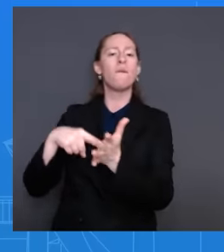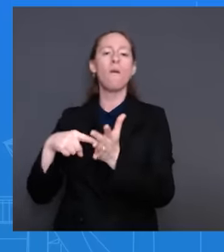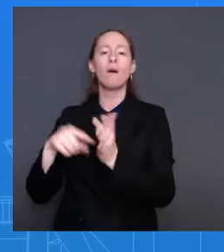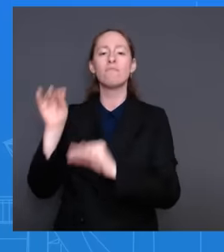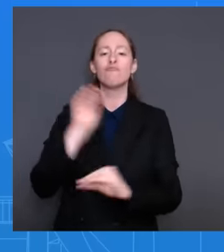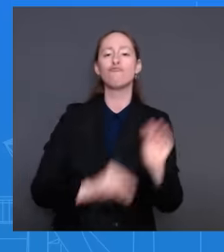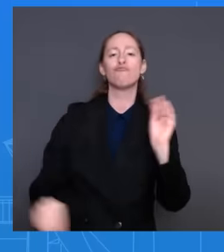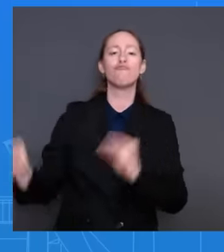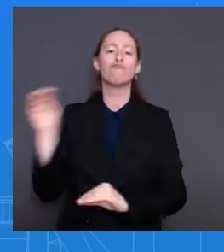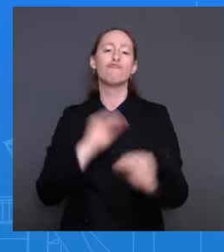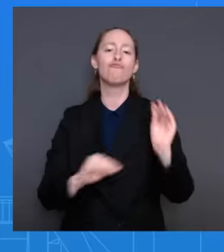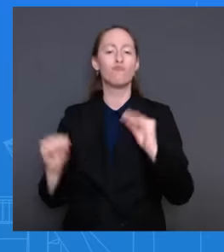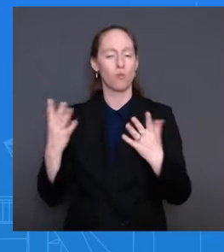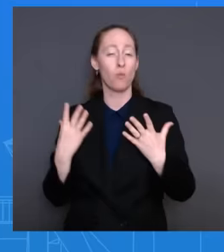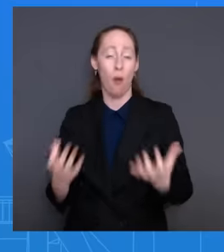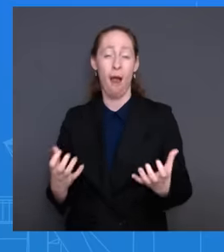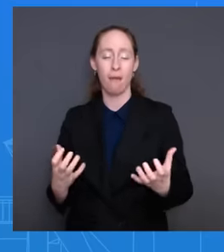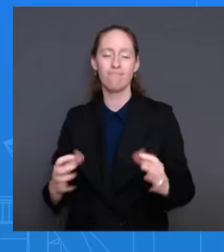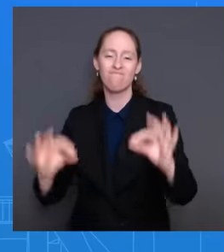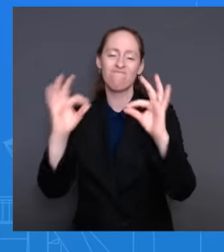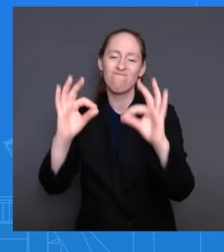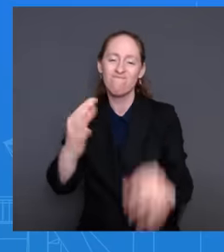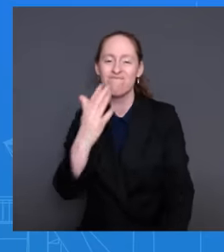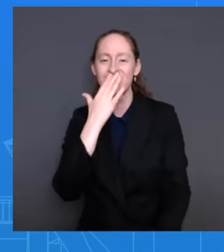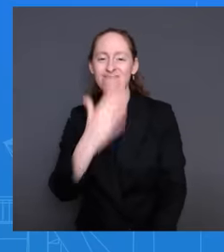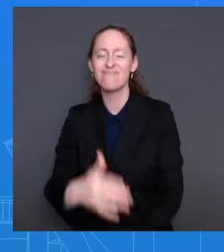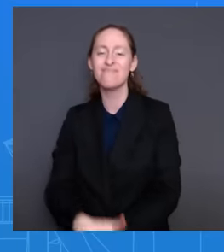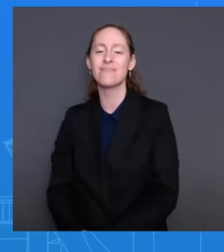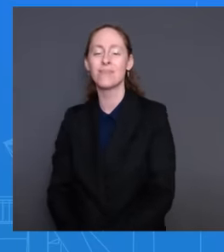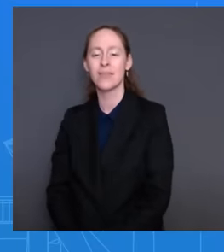so hesitant to face us from behind the podium just like you did?